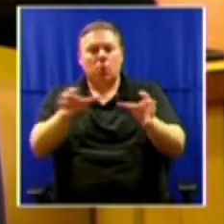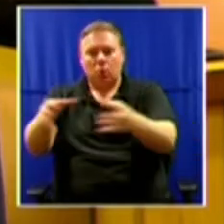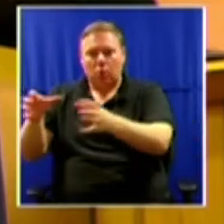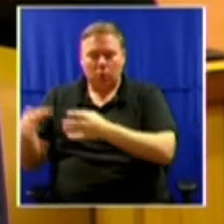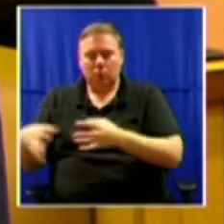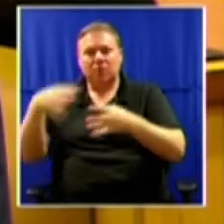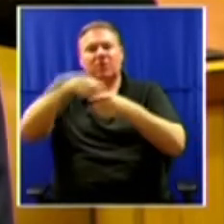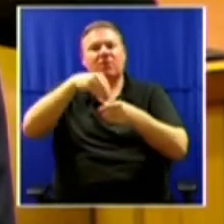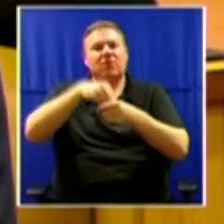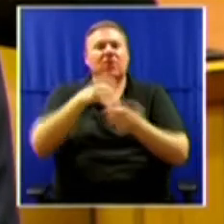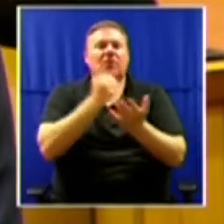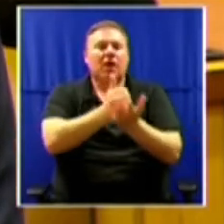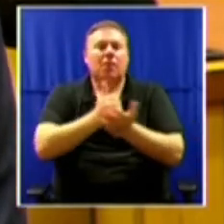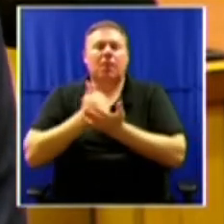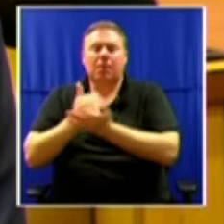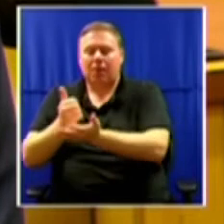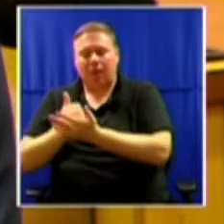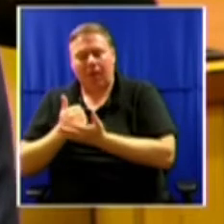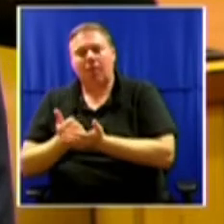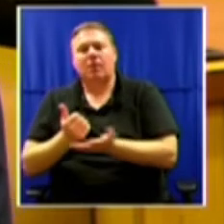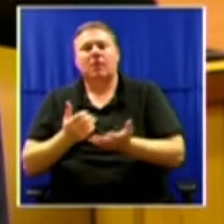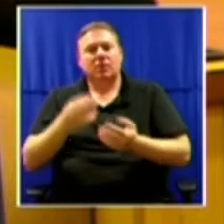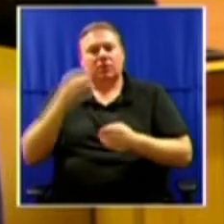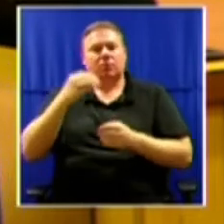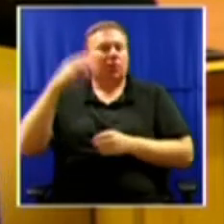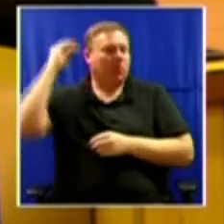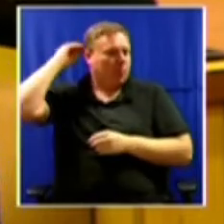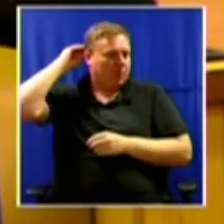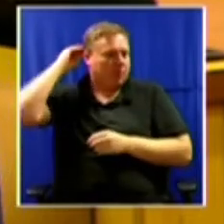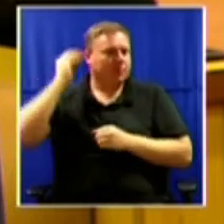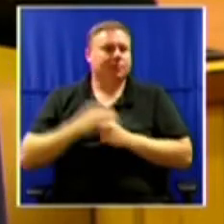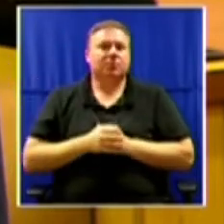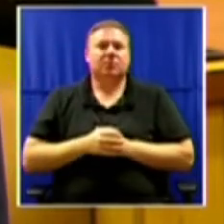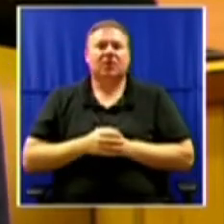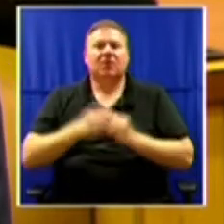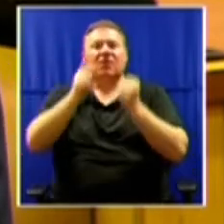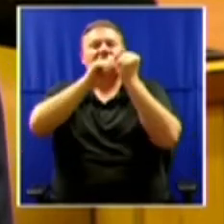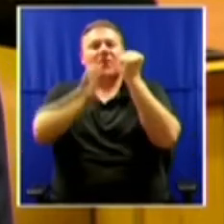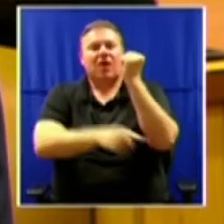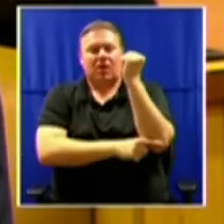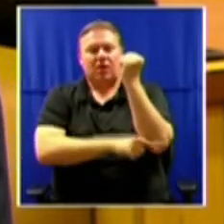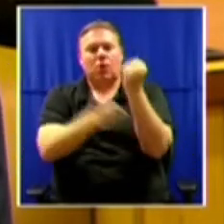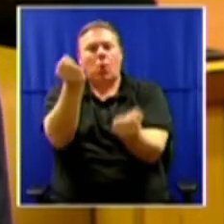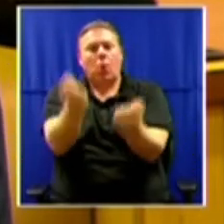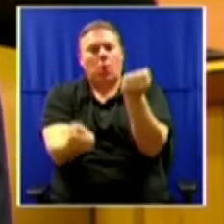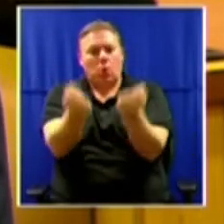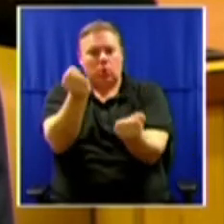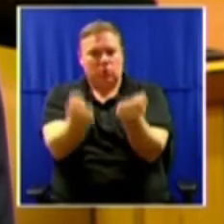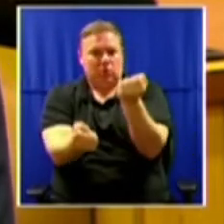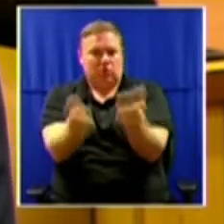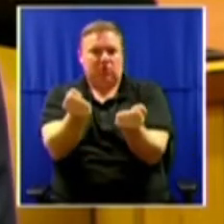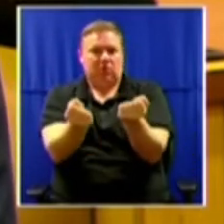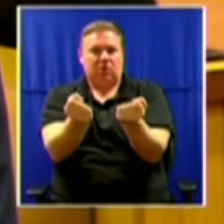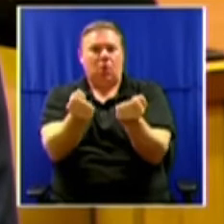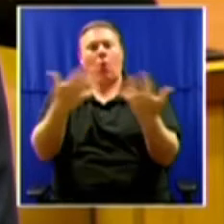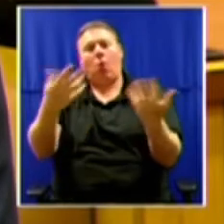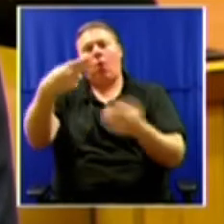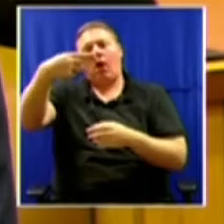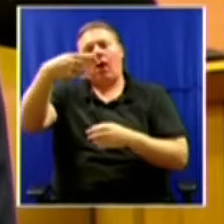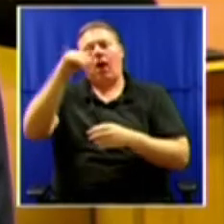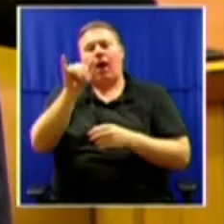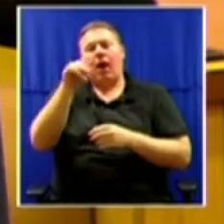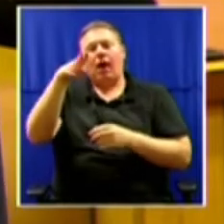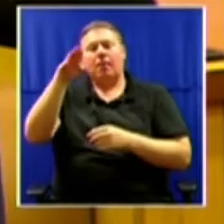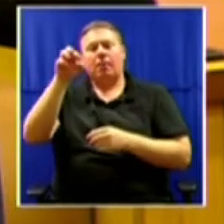area. And finally, we consider if there is a sexual offenses court or hybrid model already available at the